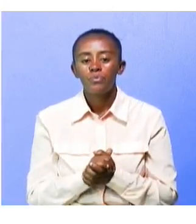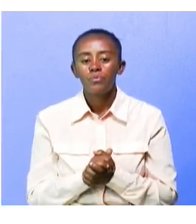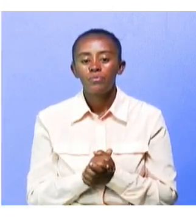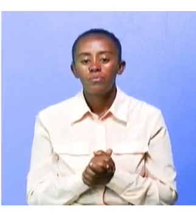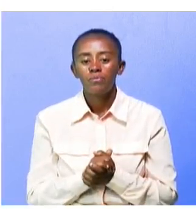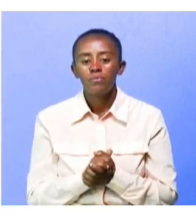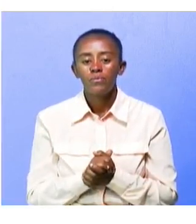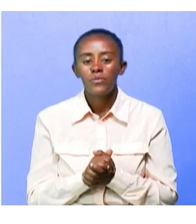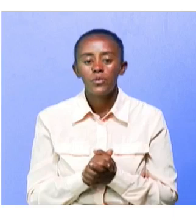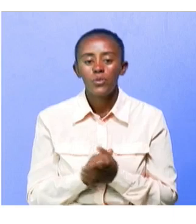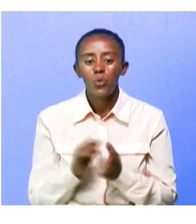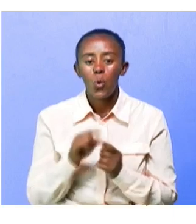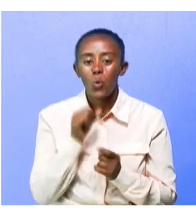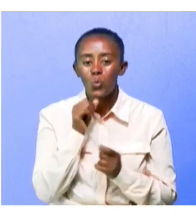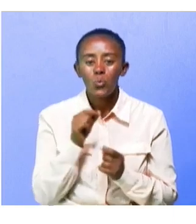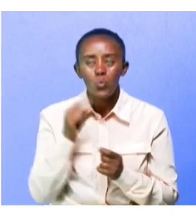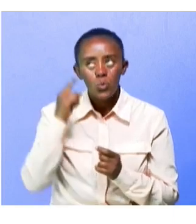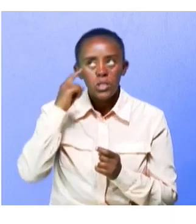dream.